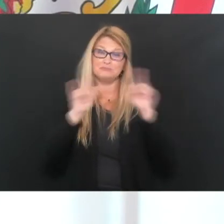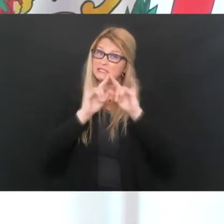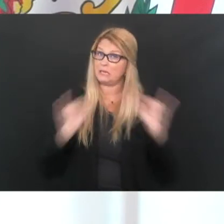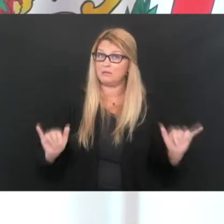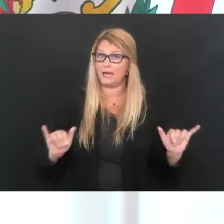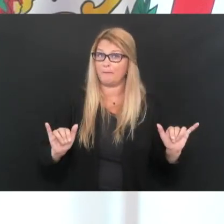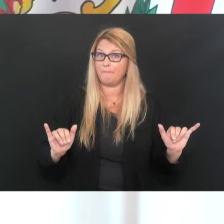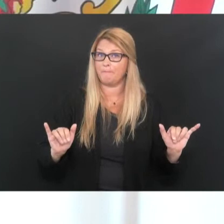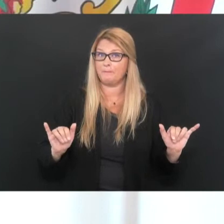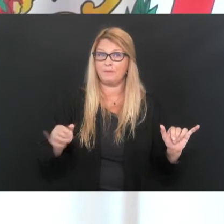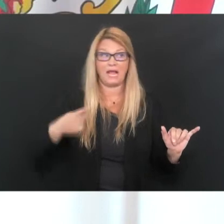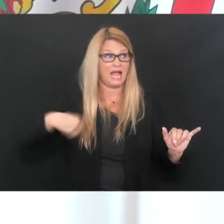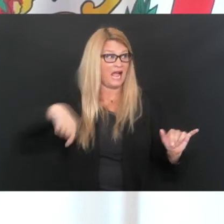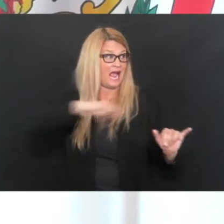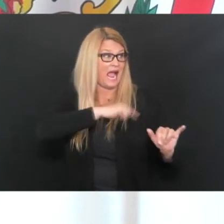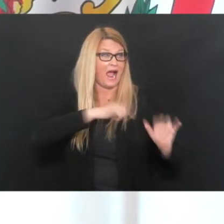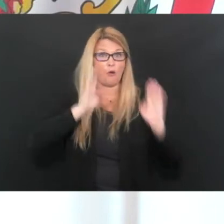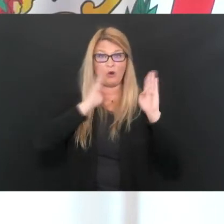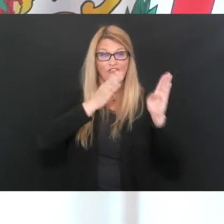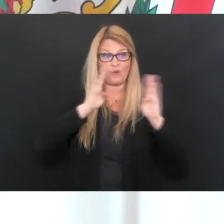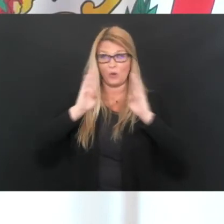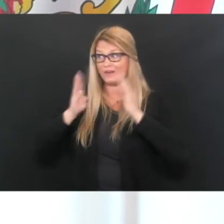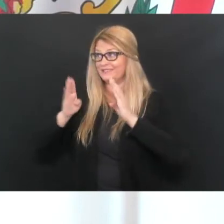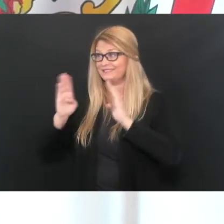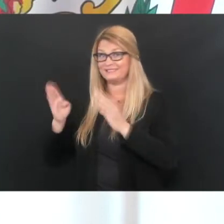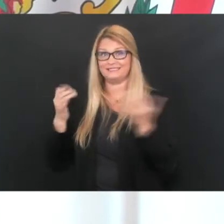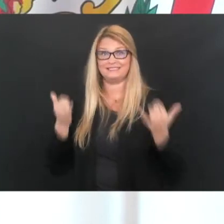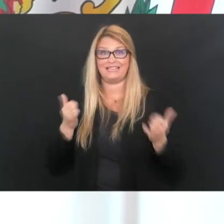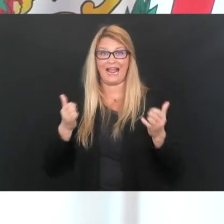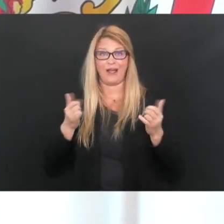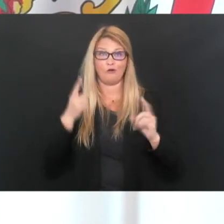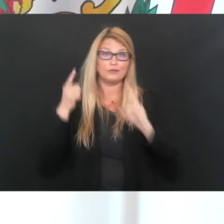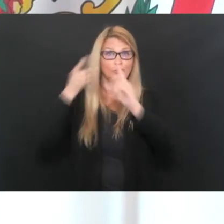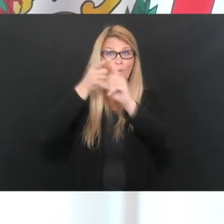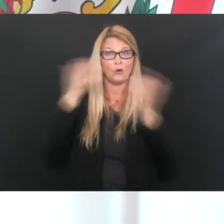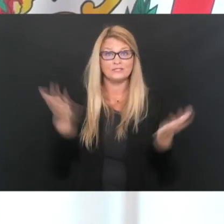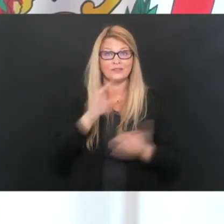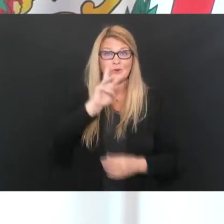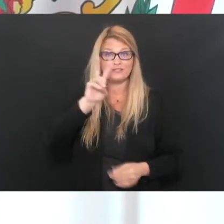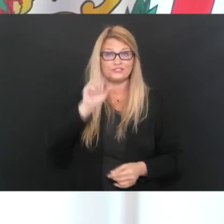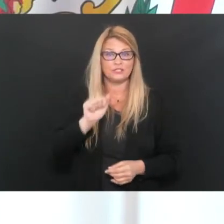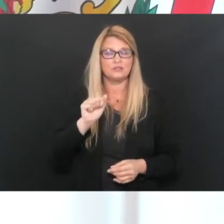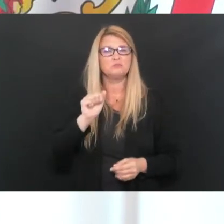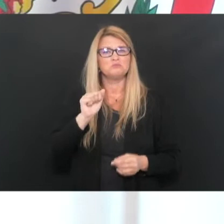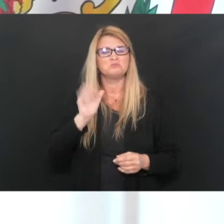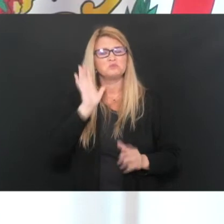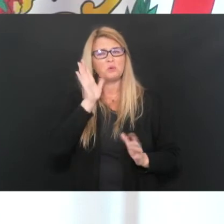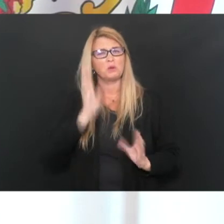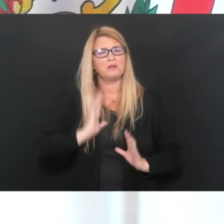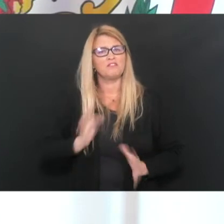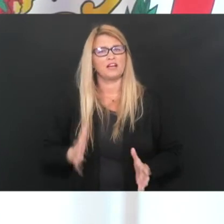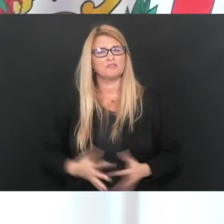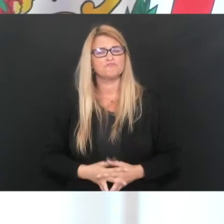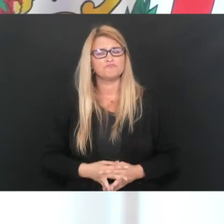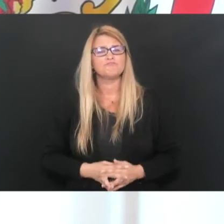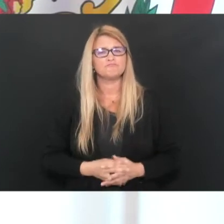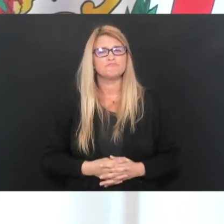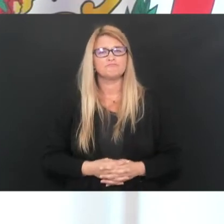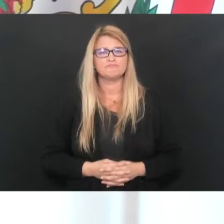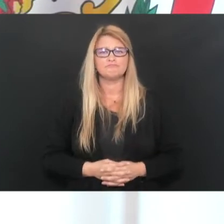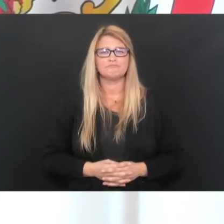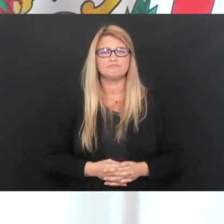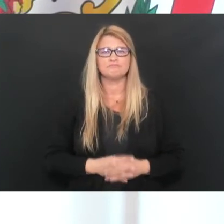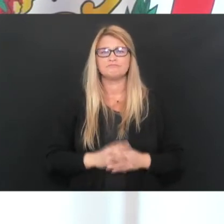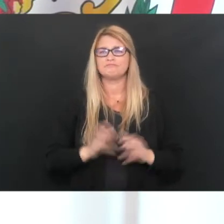our diversification and we're going where we're going in West Virginia, we'll be okay. We'll be okay some